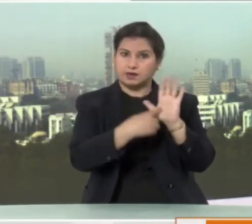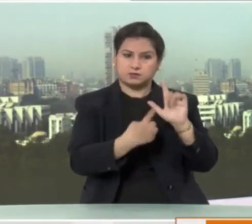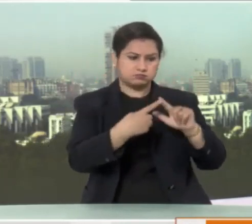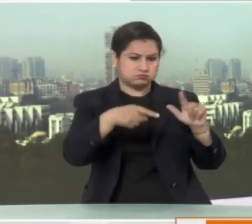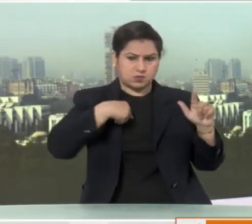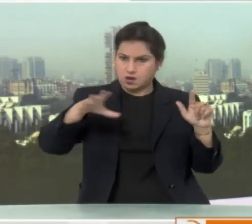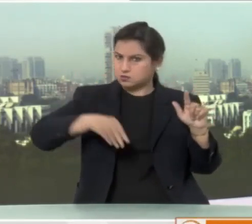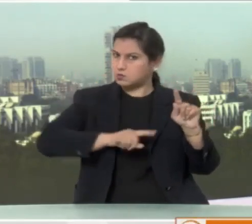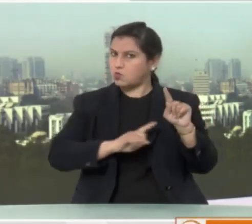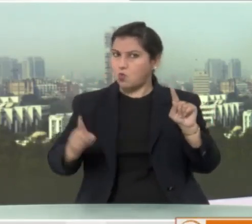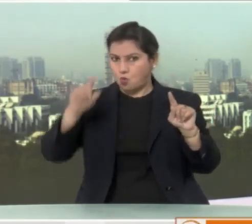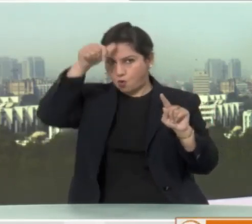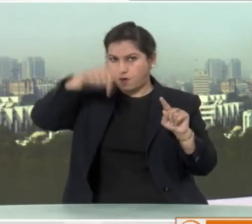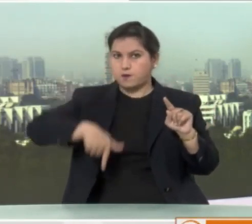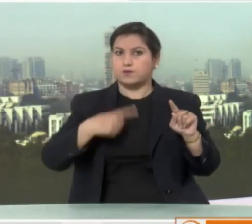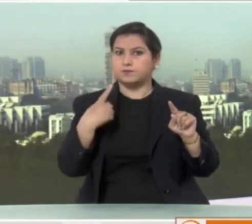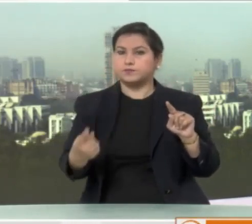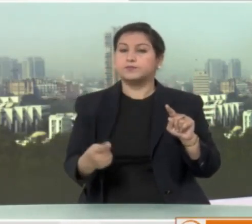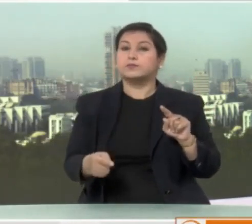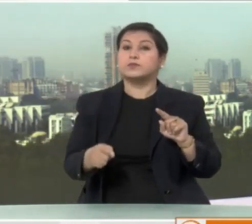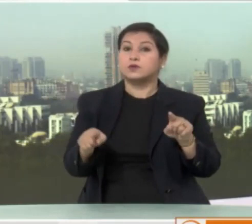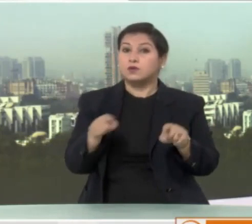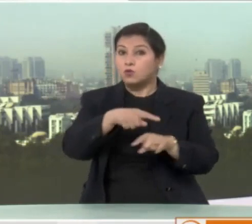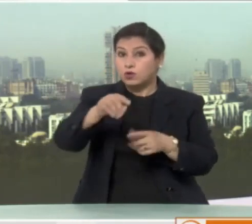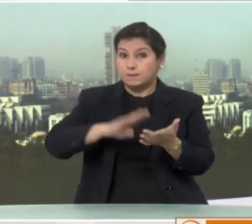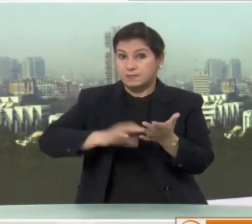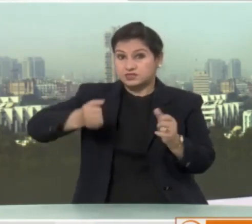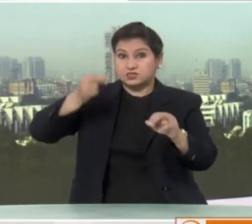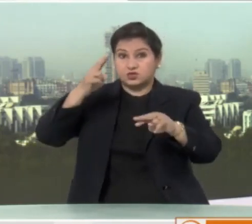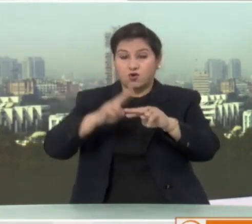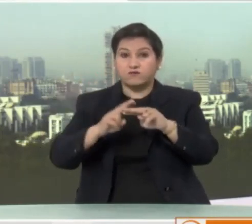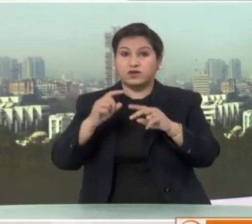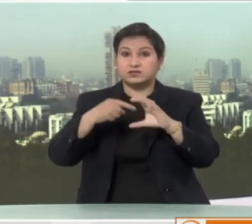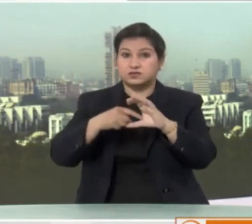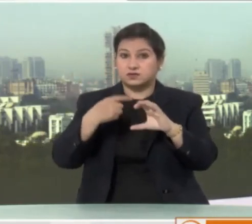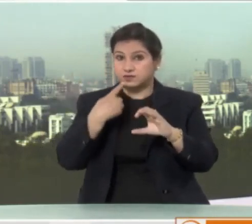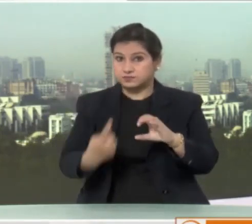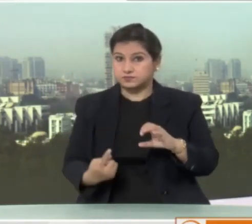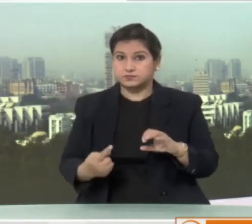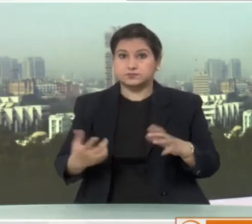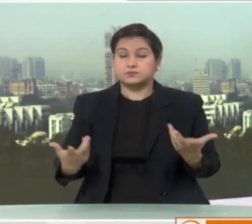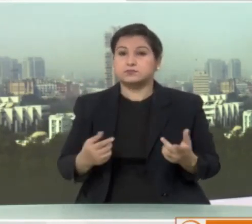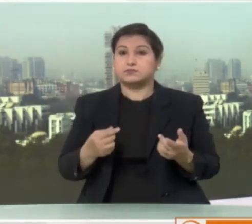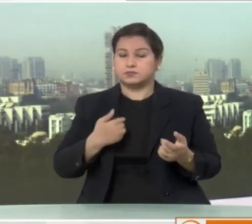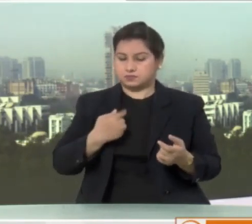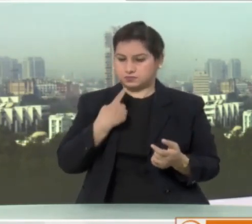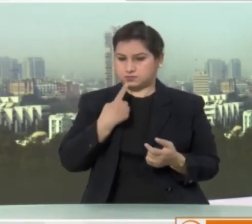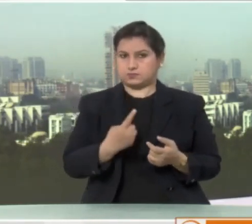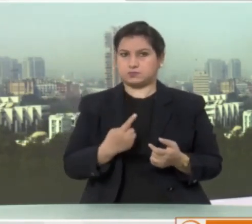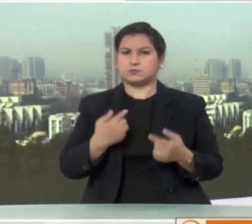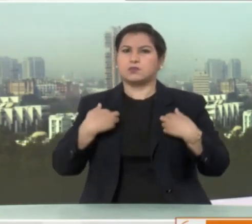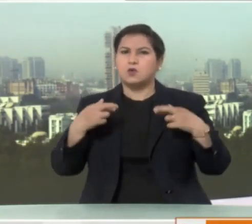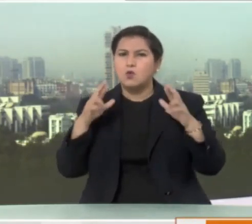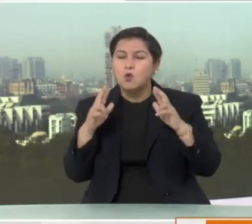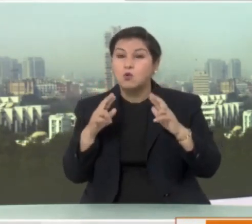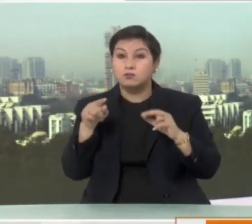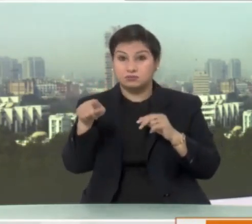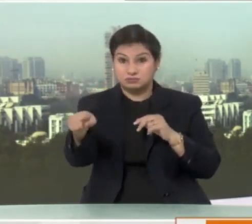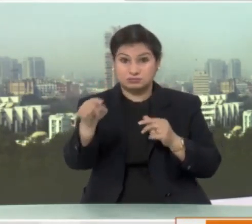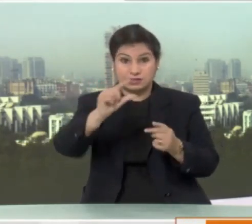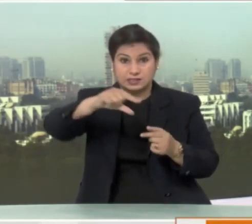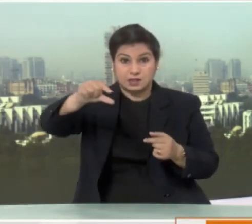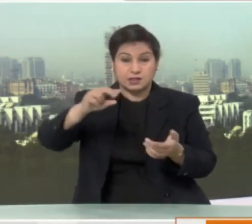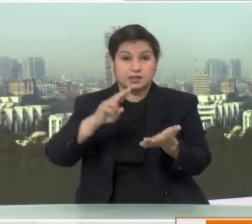be accepted by India. Spokesperson of the Ministry of External Affairs said, and I quote, "We hope the Nepali leadership